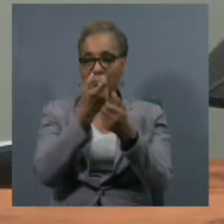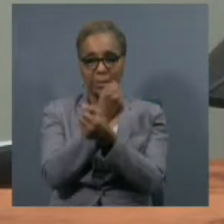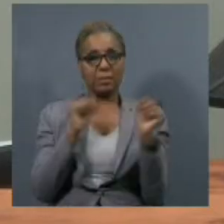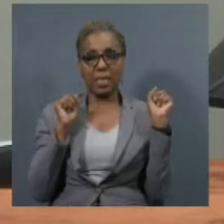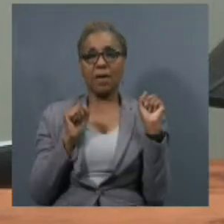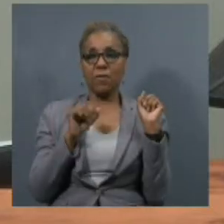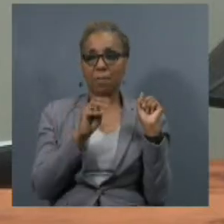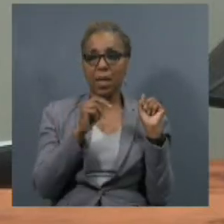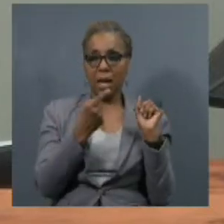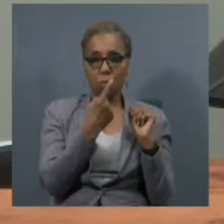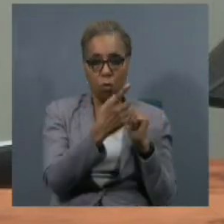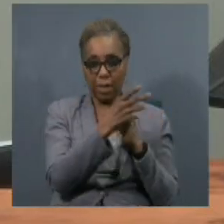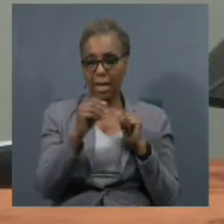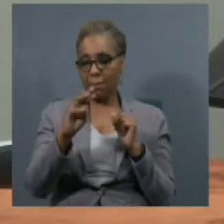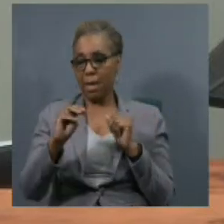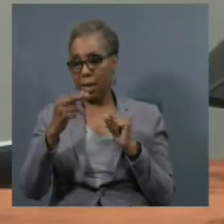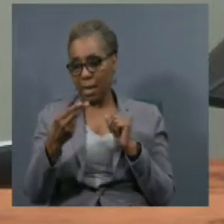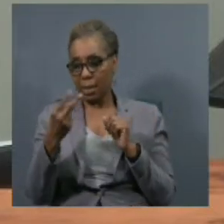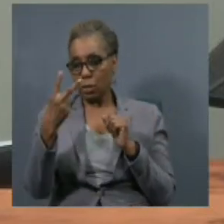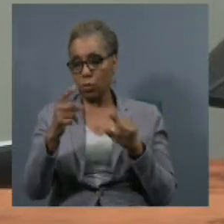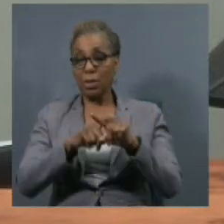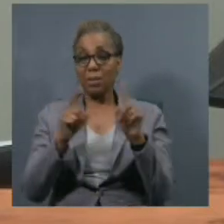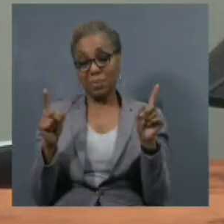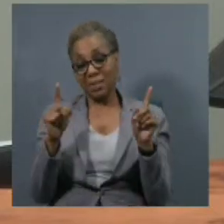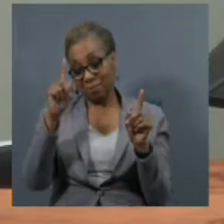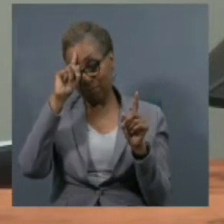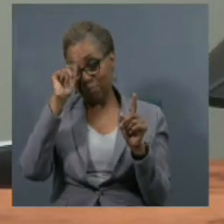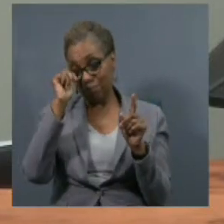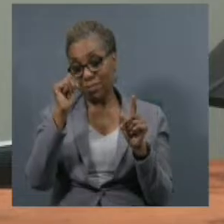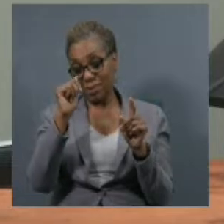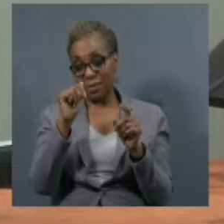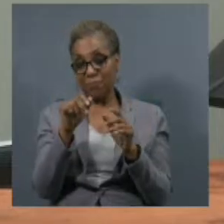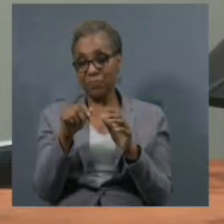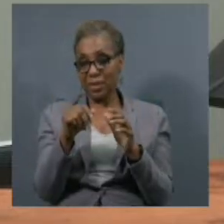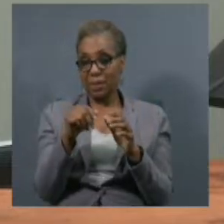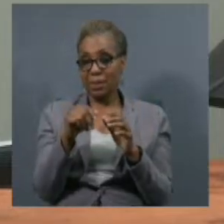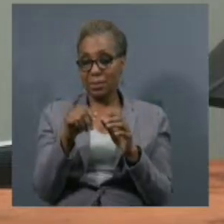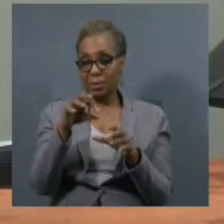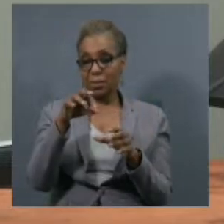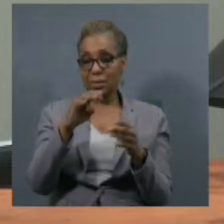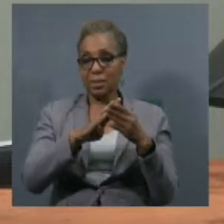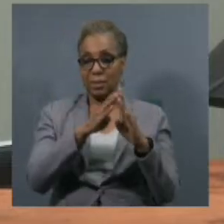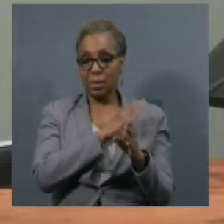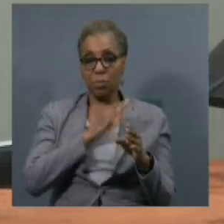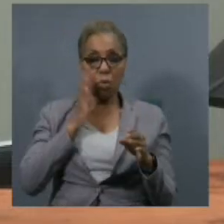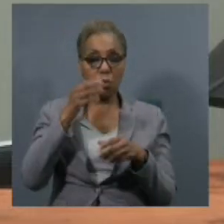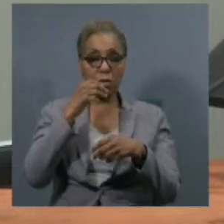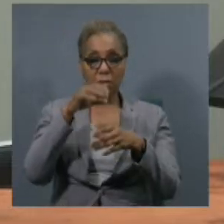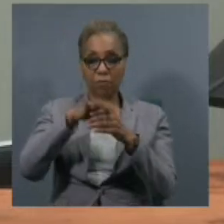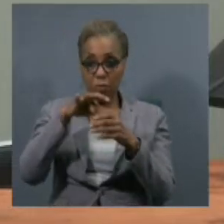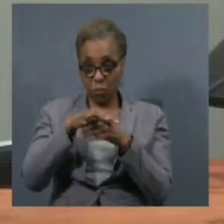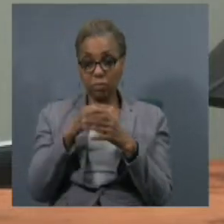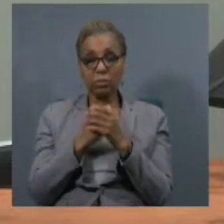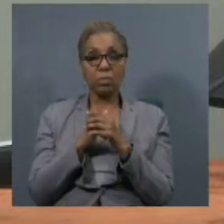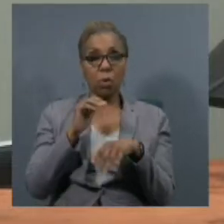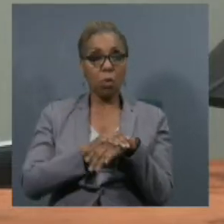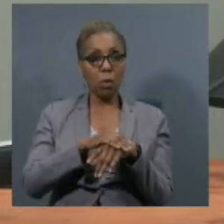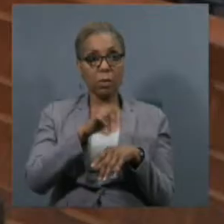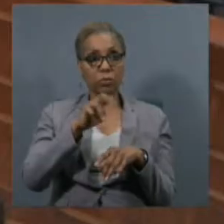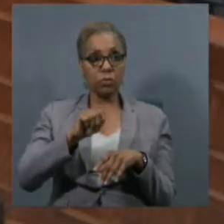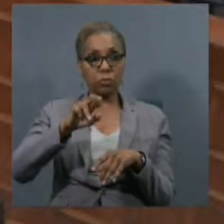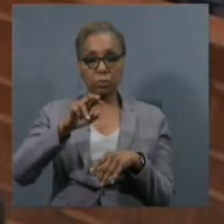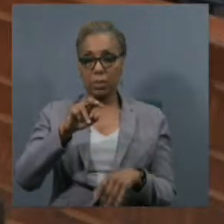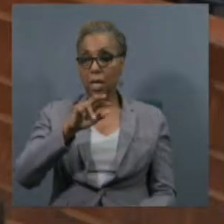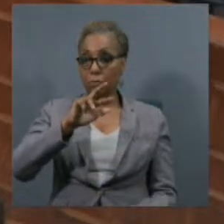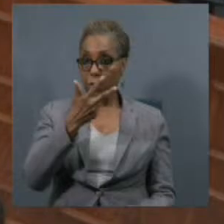1 and 2. But ultimately, that's up to the city board, the elected city board, to make that vote, and that'll come before us on June 3rd. And if